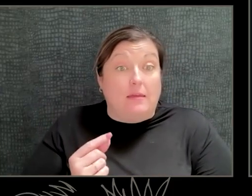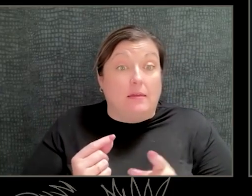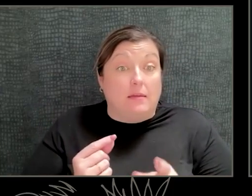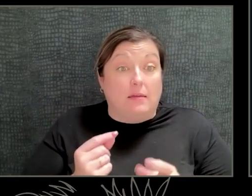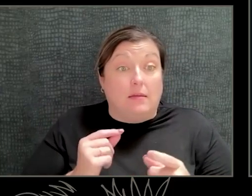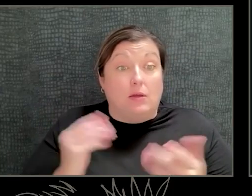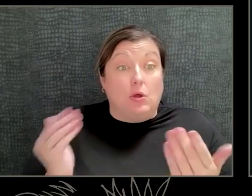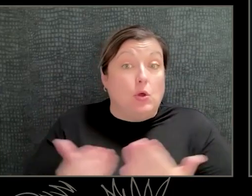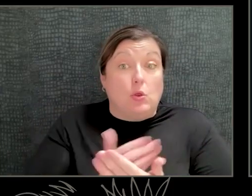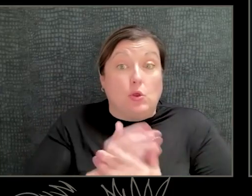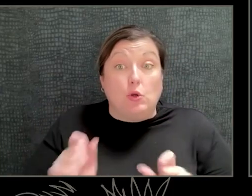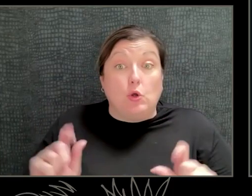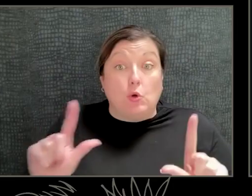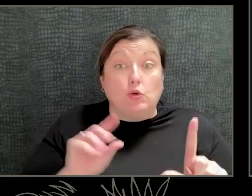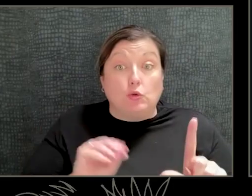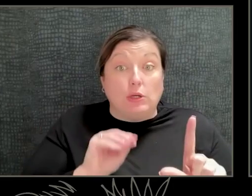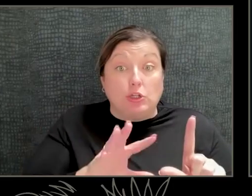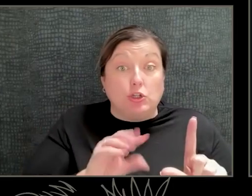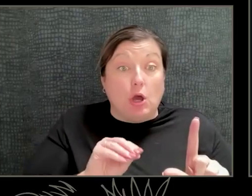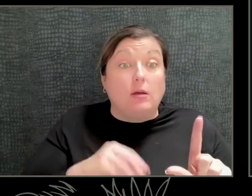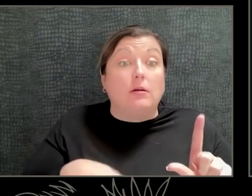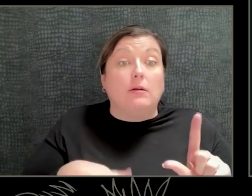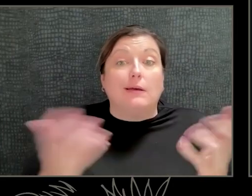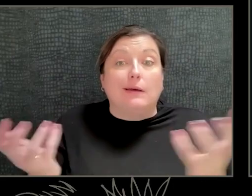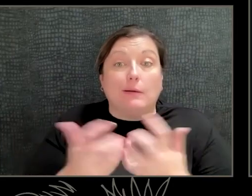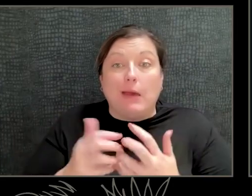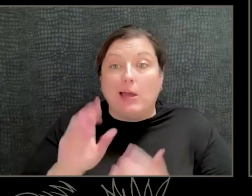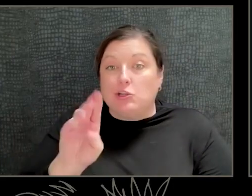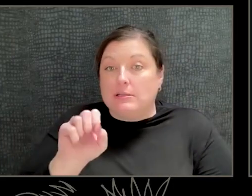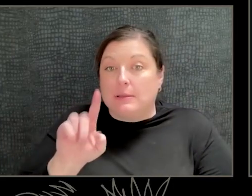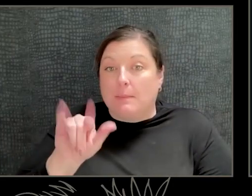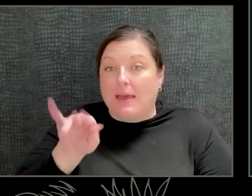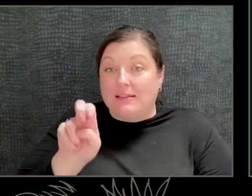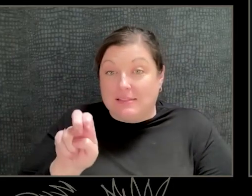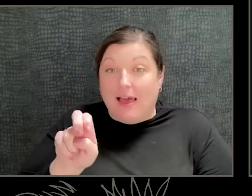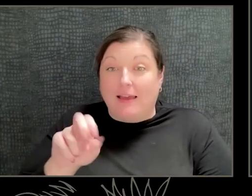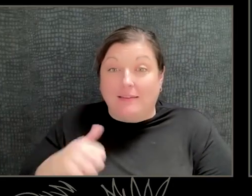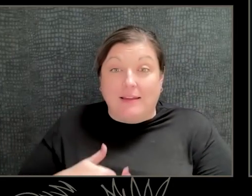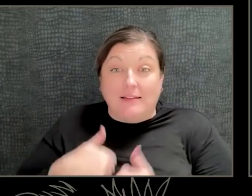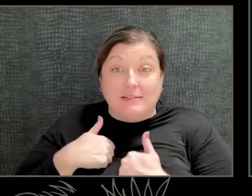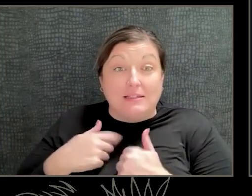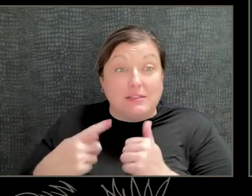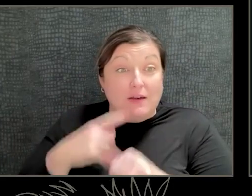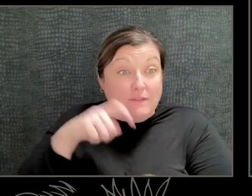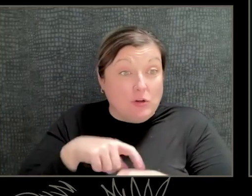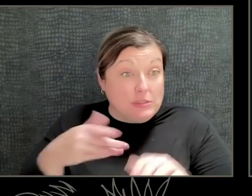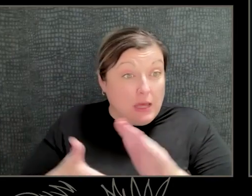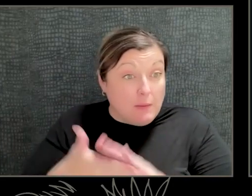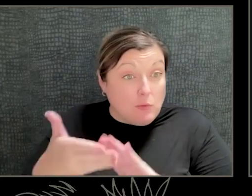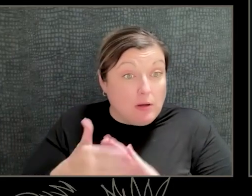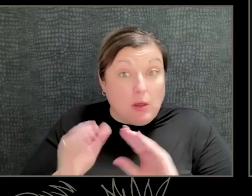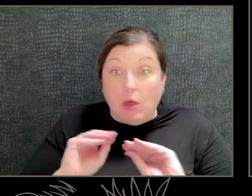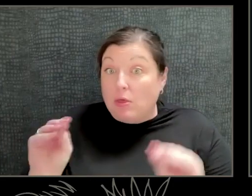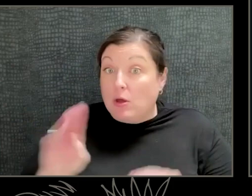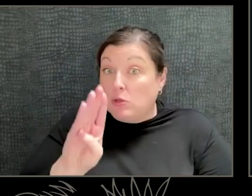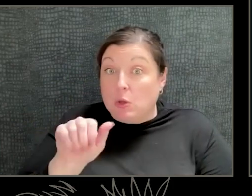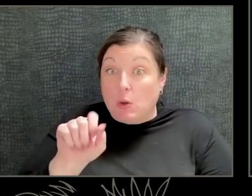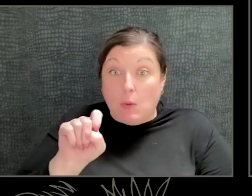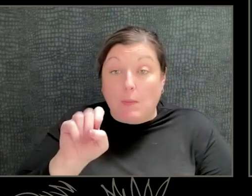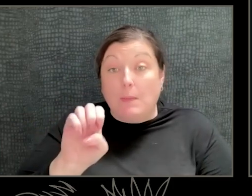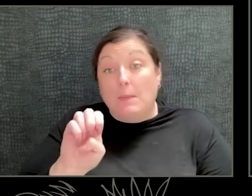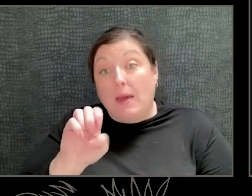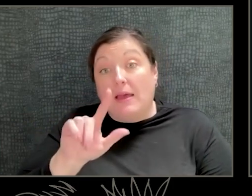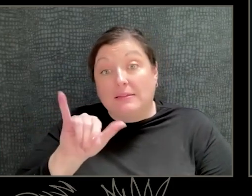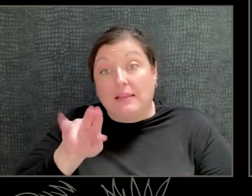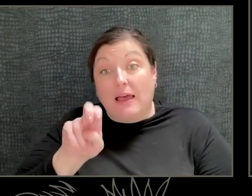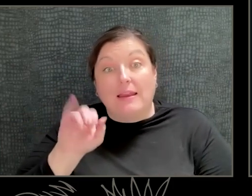new screenshot that we took matches the baseline that exists. And of course, the first time we run this, there is no baseline, and so